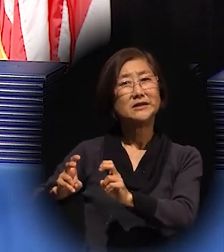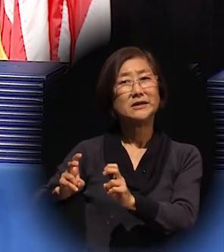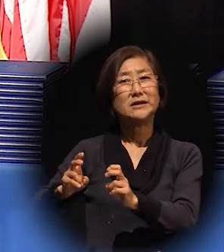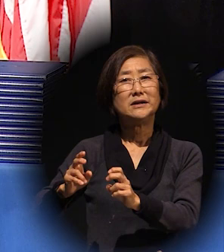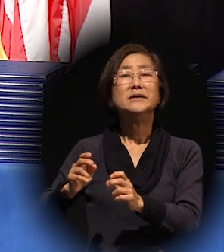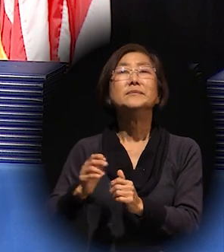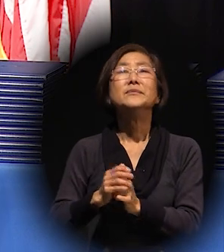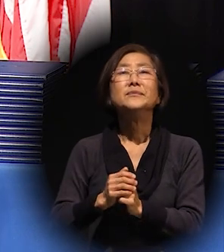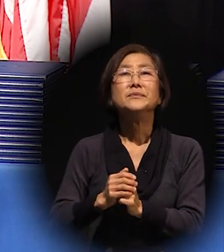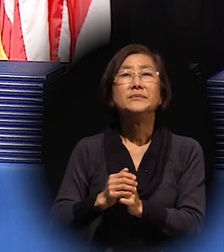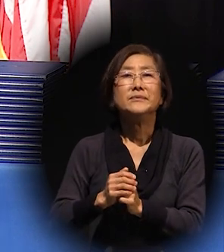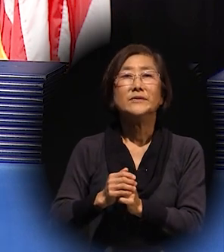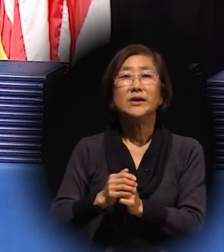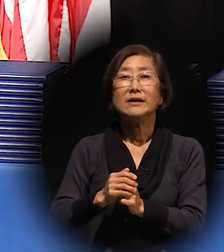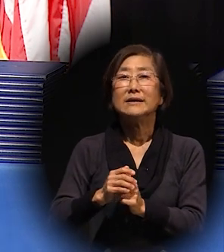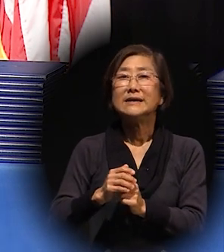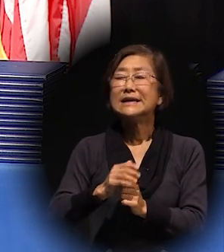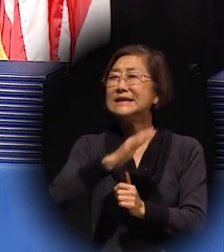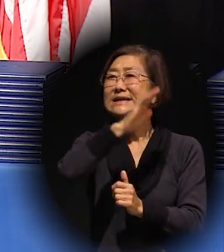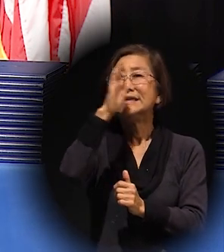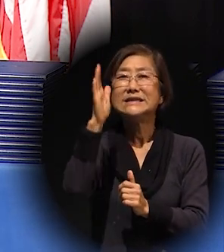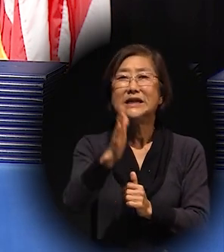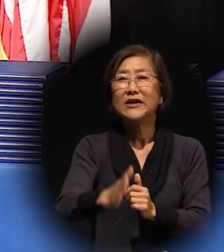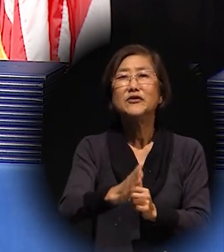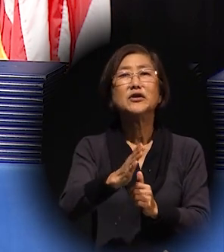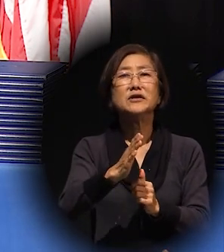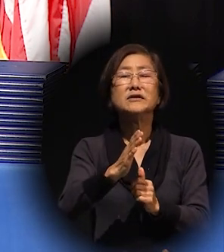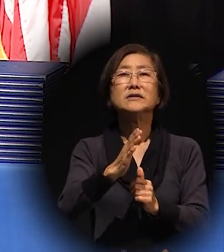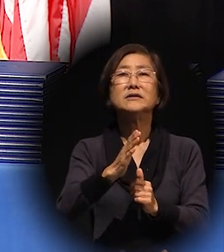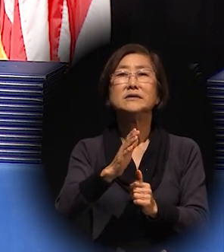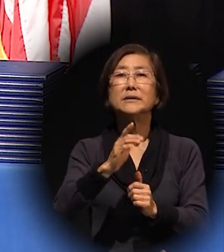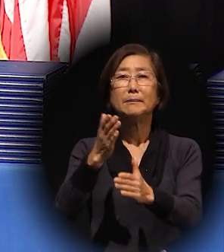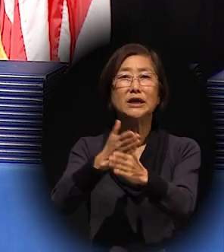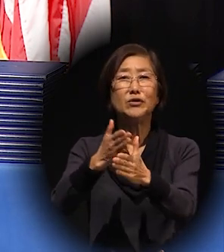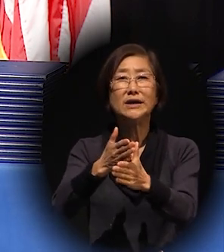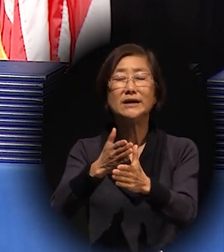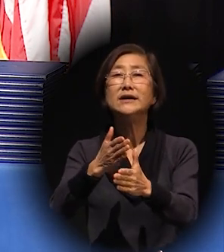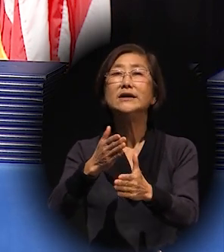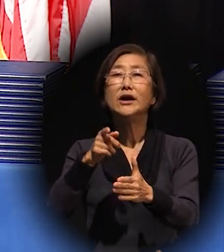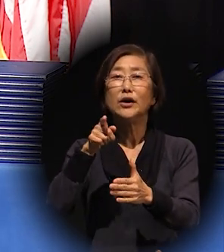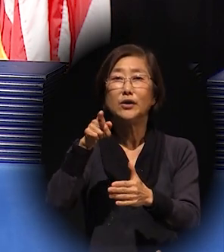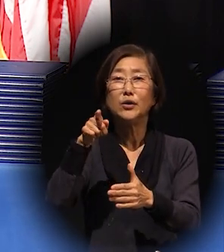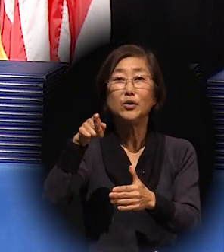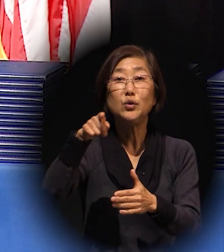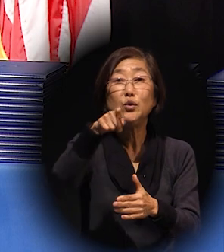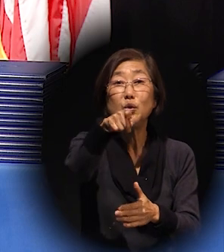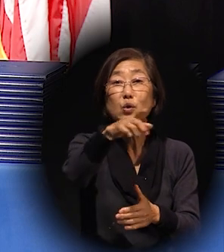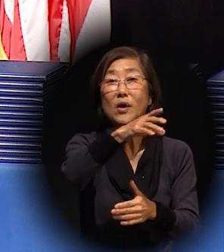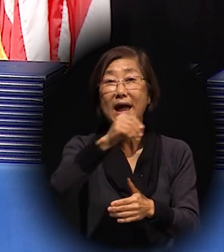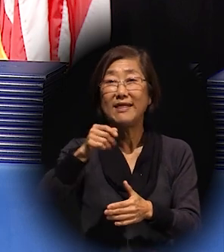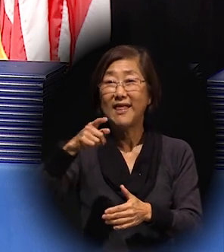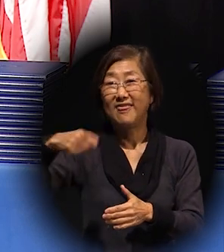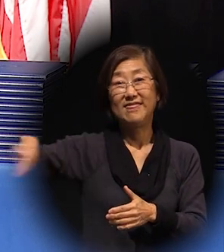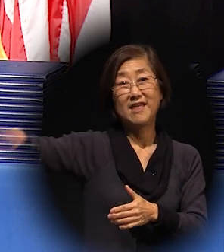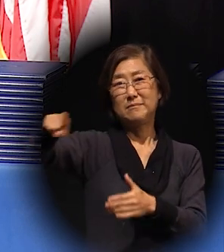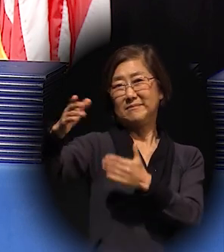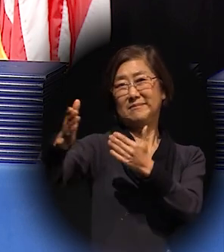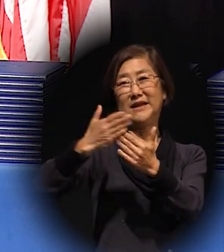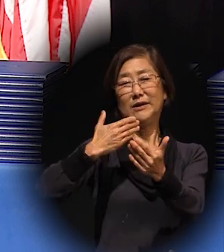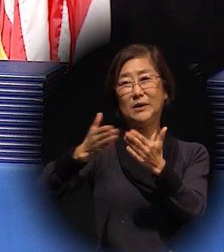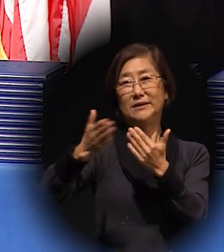is between you and God. It was never between you and them